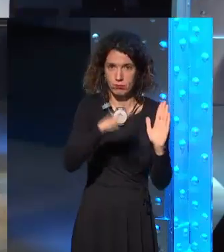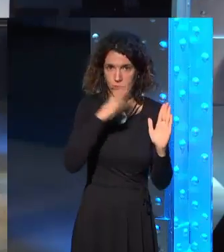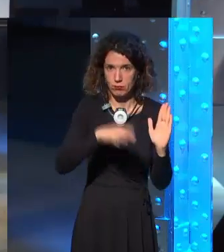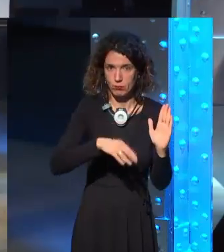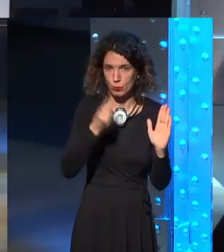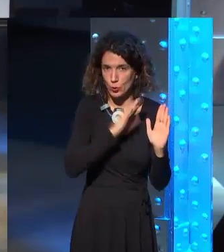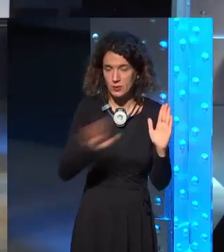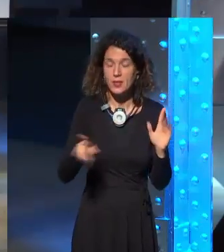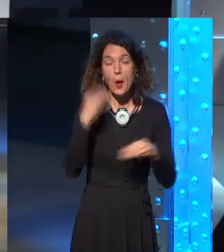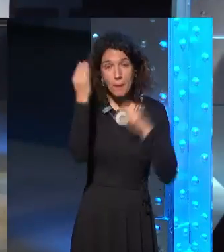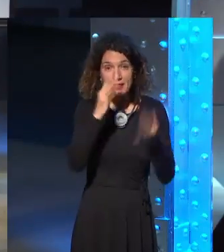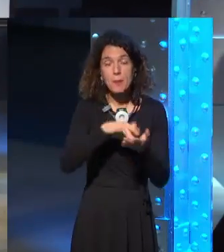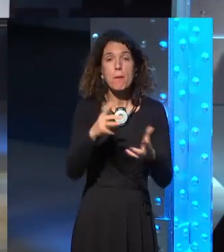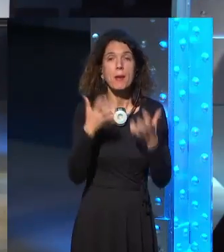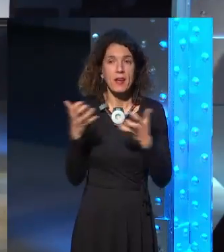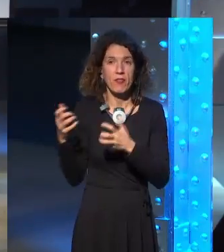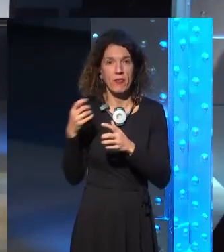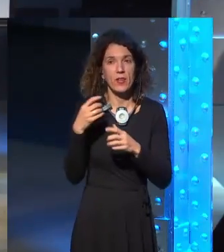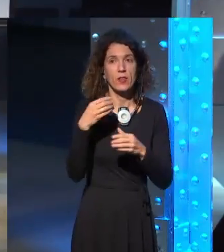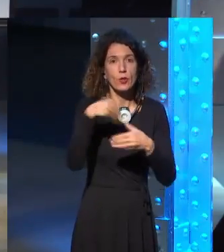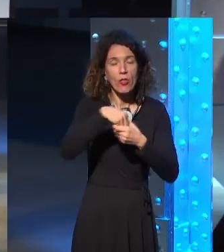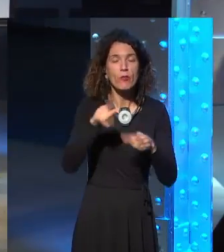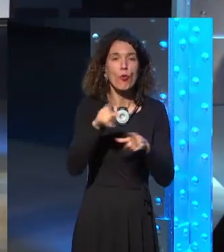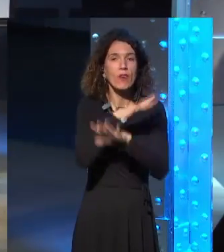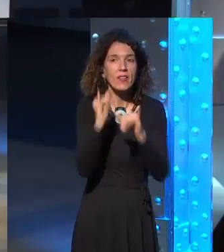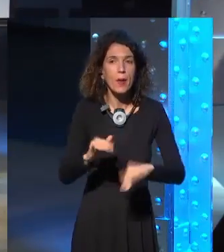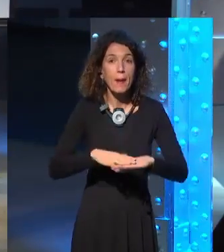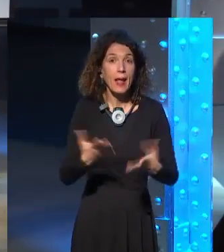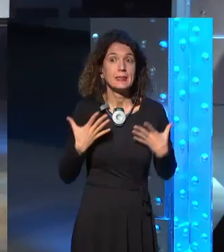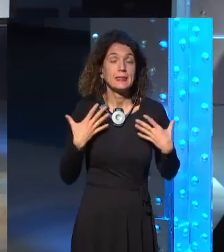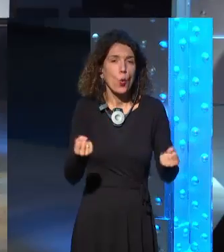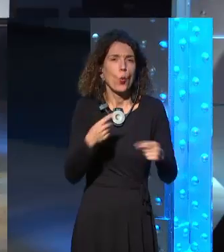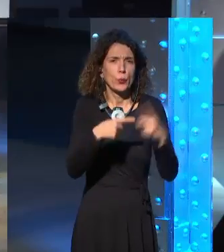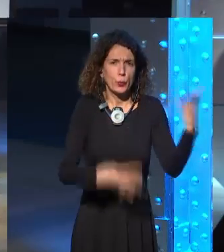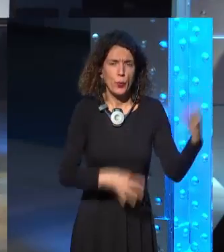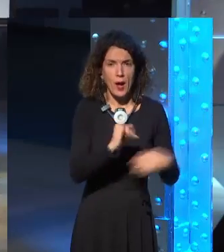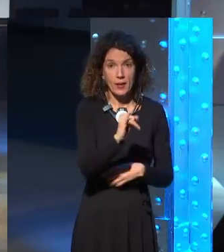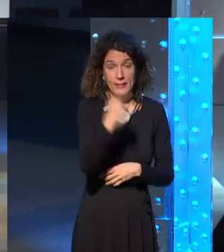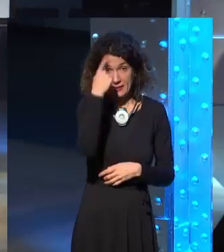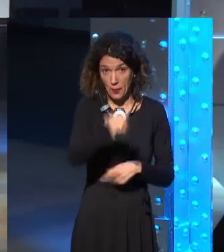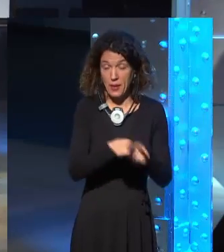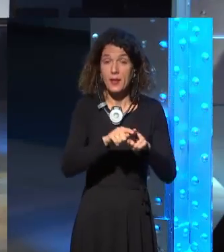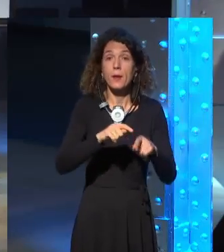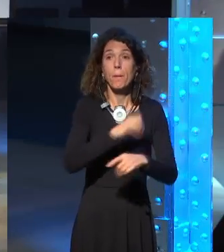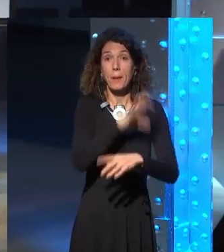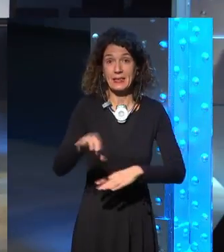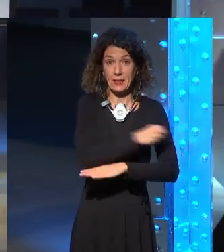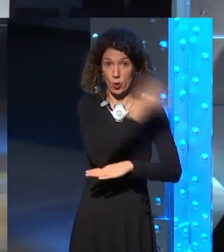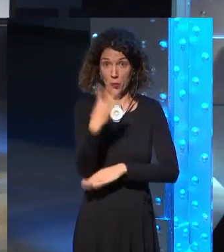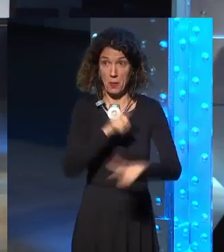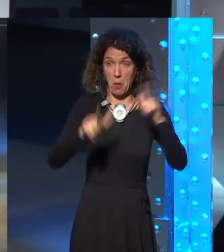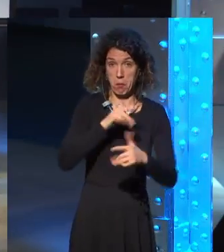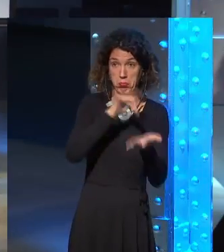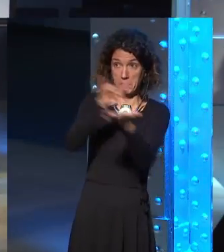recipe in his book that is really wonderful, and I advise you to think about the benefits of happiness on your health. And the